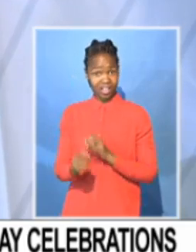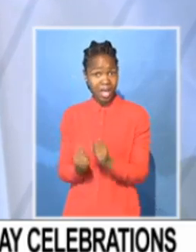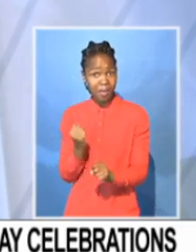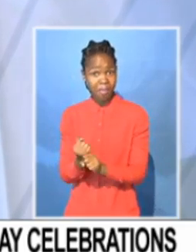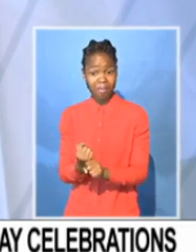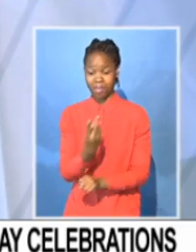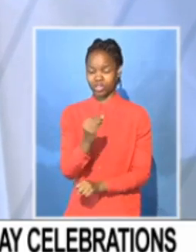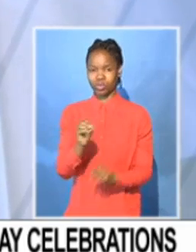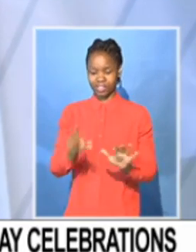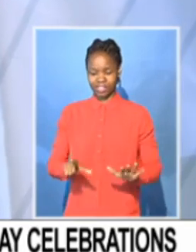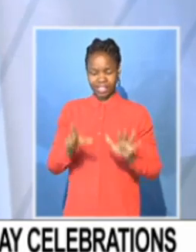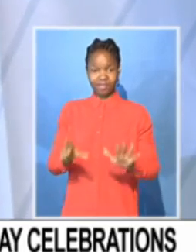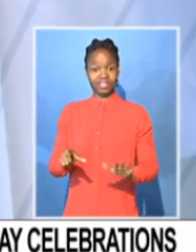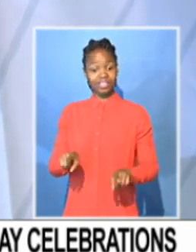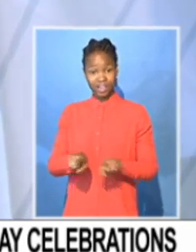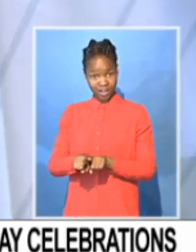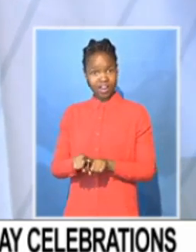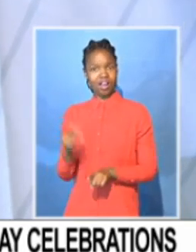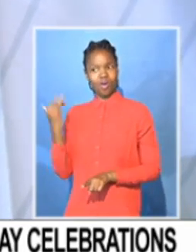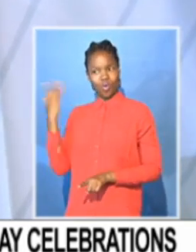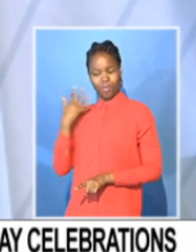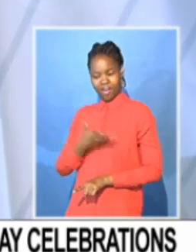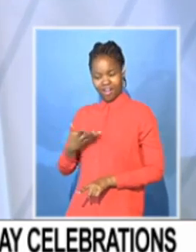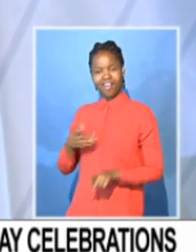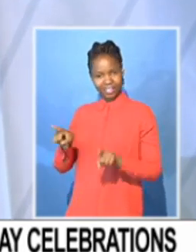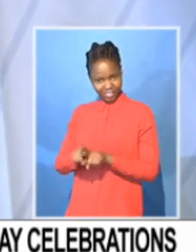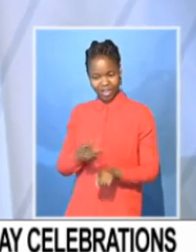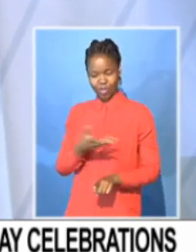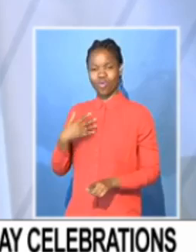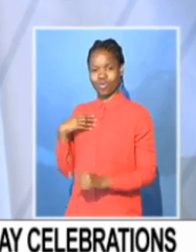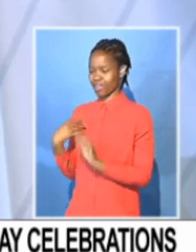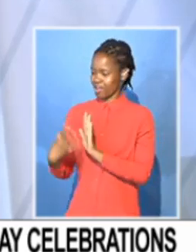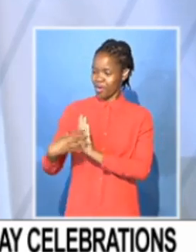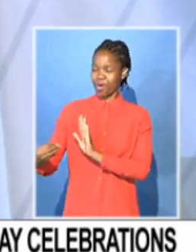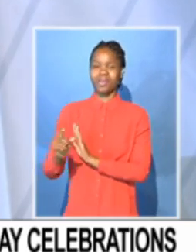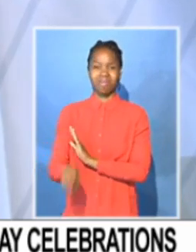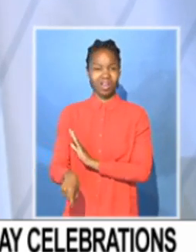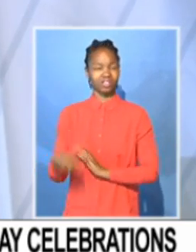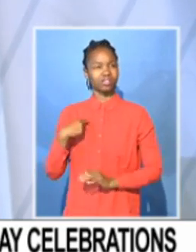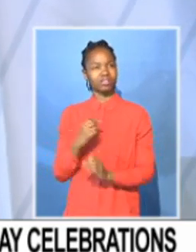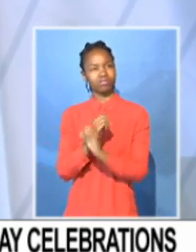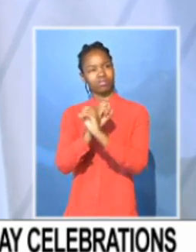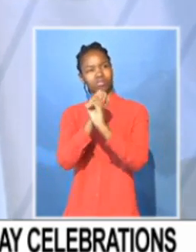what type of freedom we are having. Is it enough?